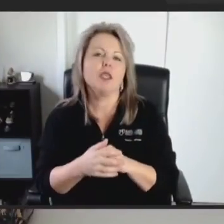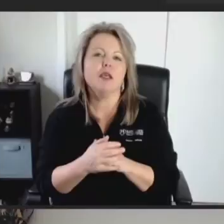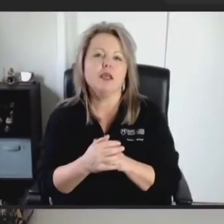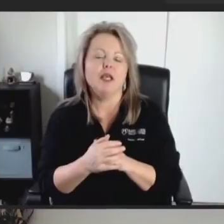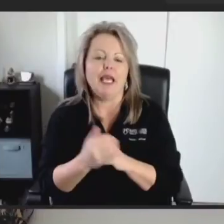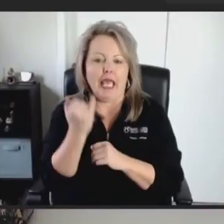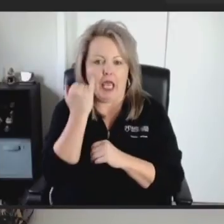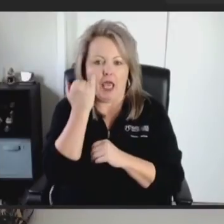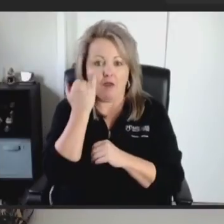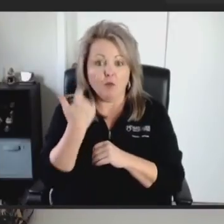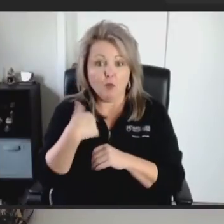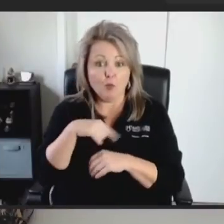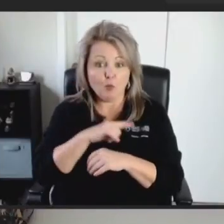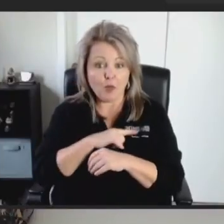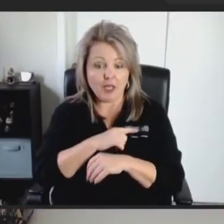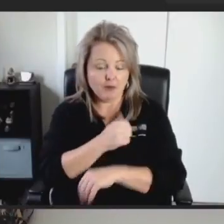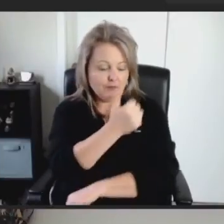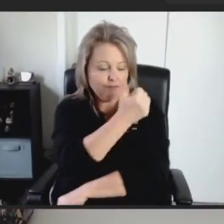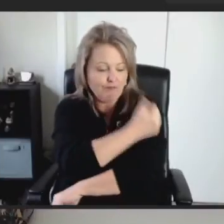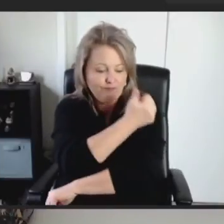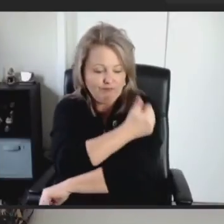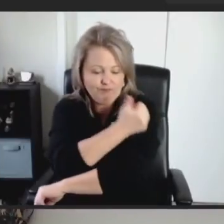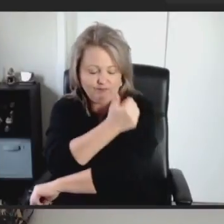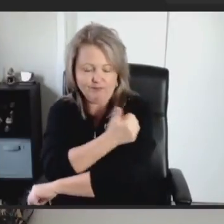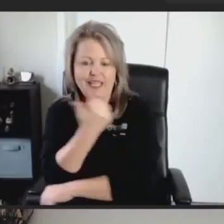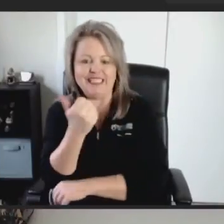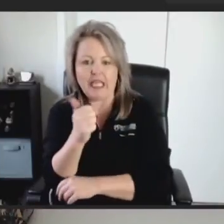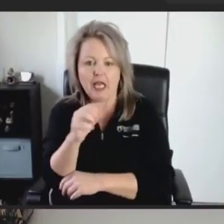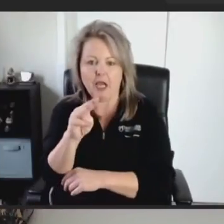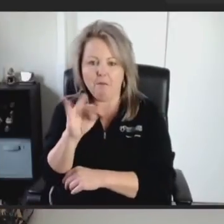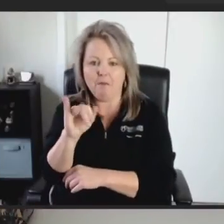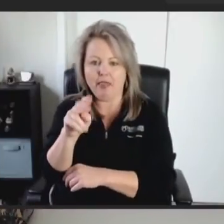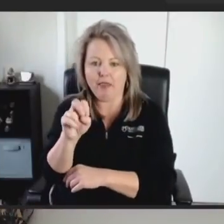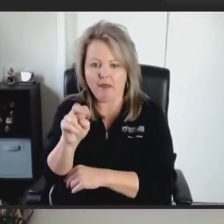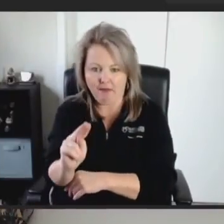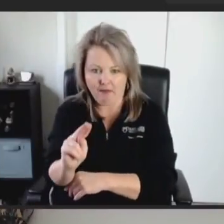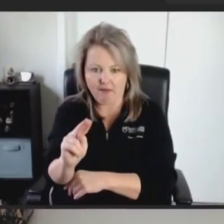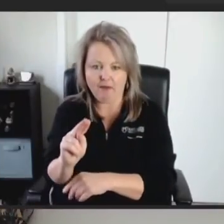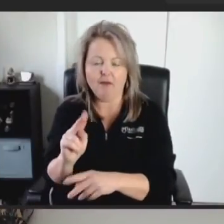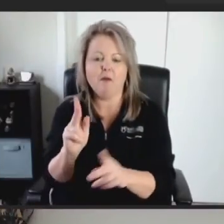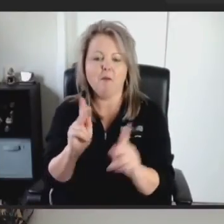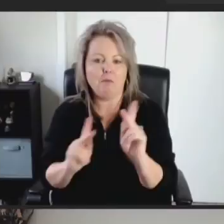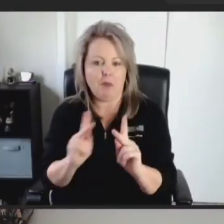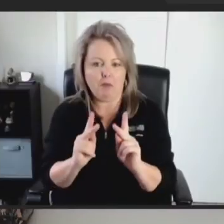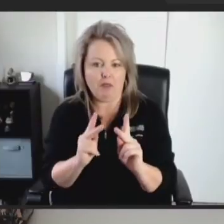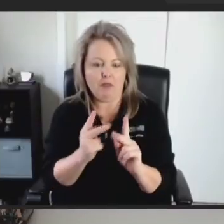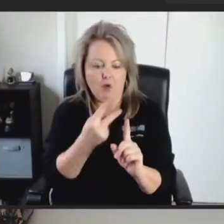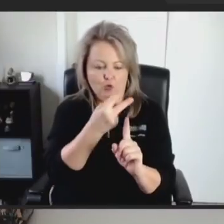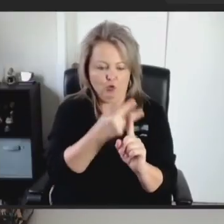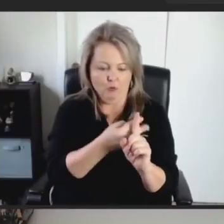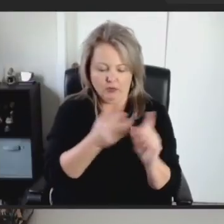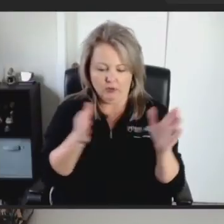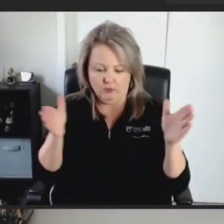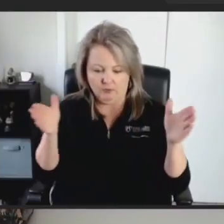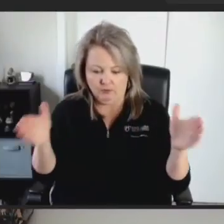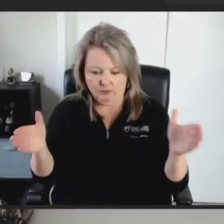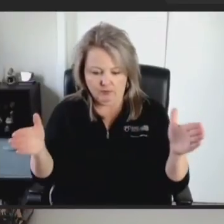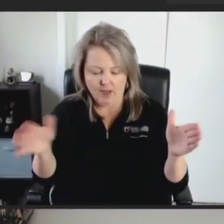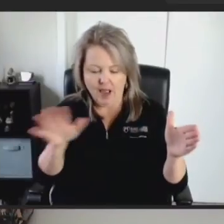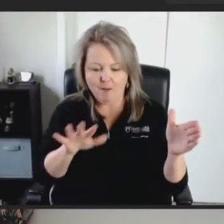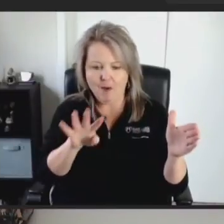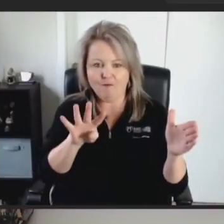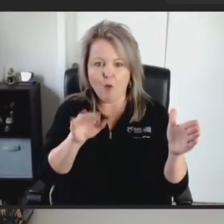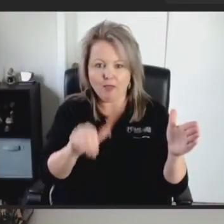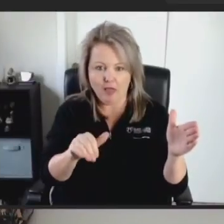if we vaccinate 10 million people, in the 2 months following vaccination, we can expect about 4,000 to have a